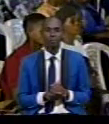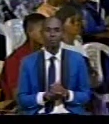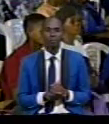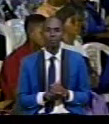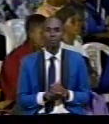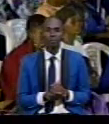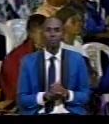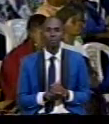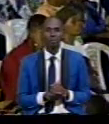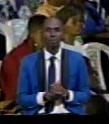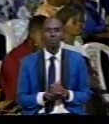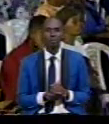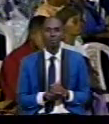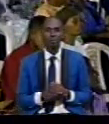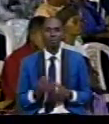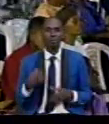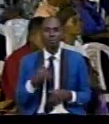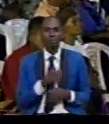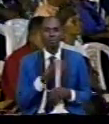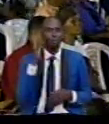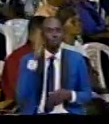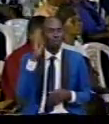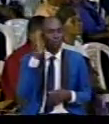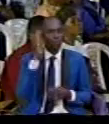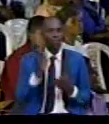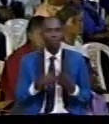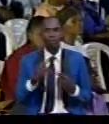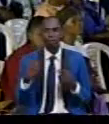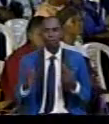We'll listen to the first testifier now.